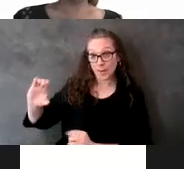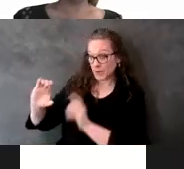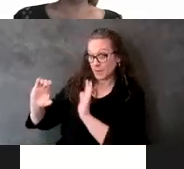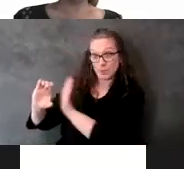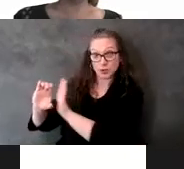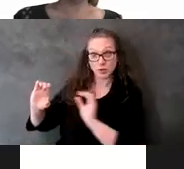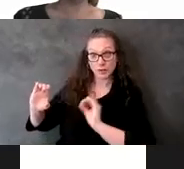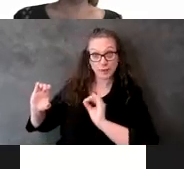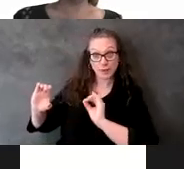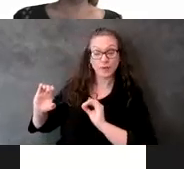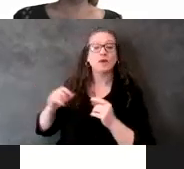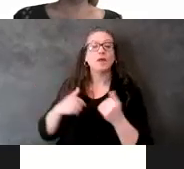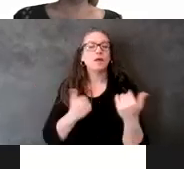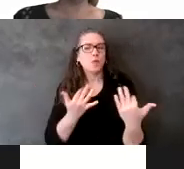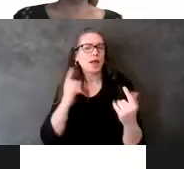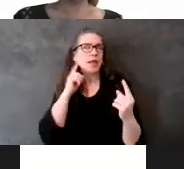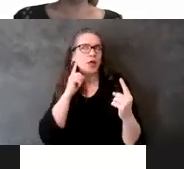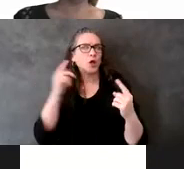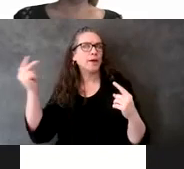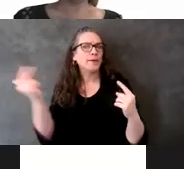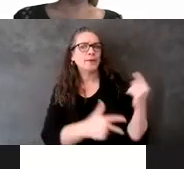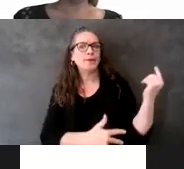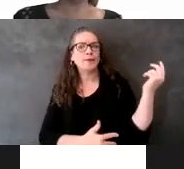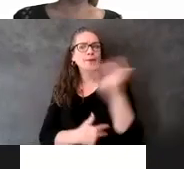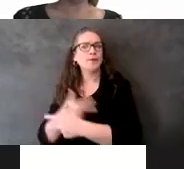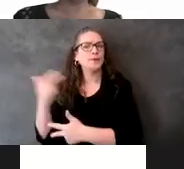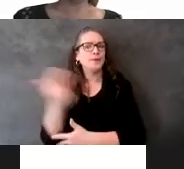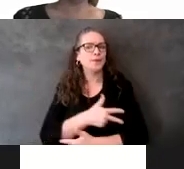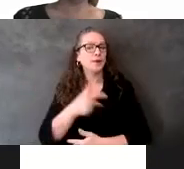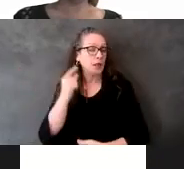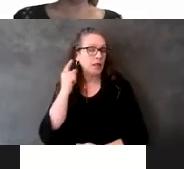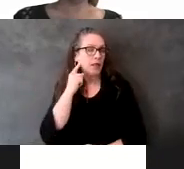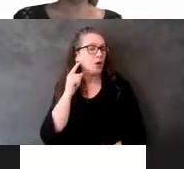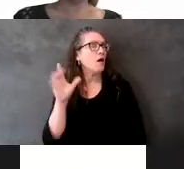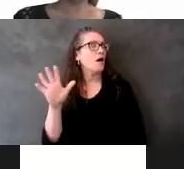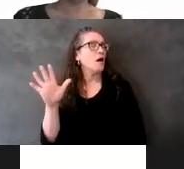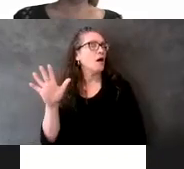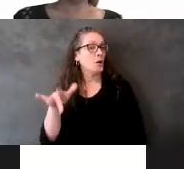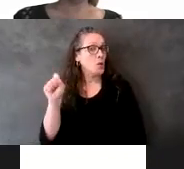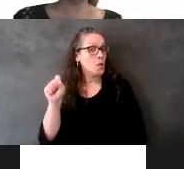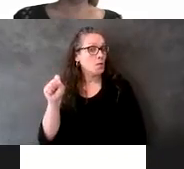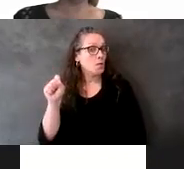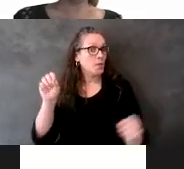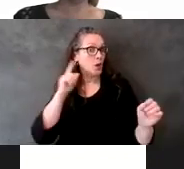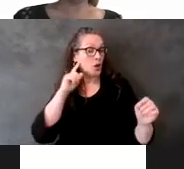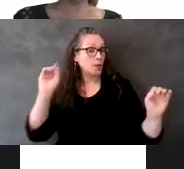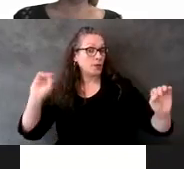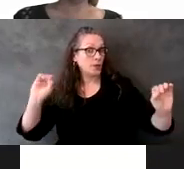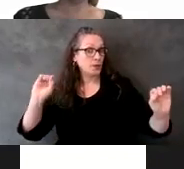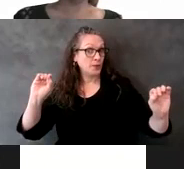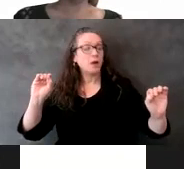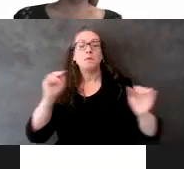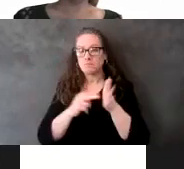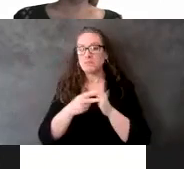rely on traffic noise, the noise of passing traffic, to determine when it's safe to step off the curb out